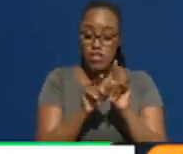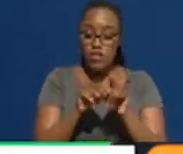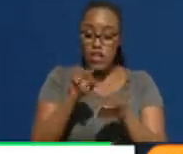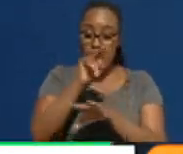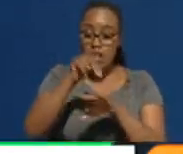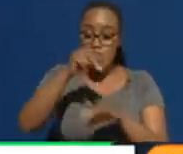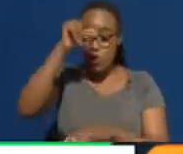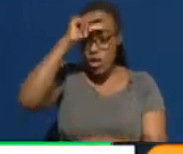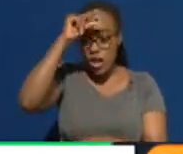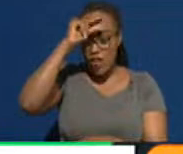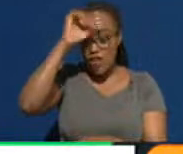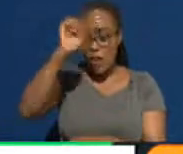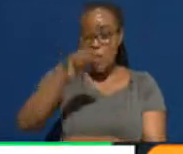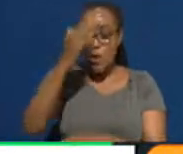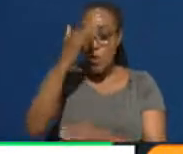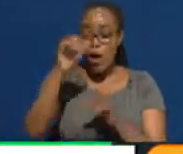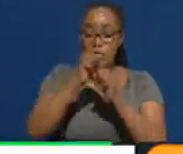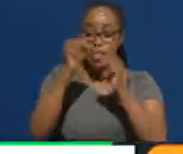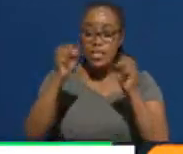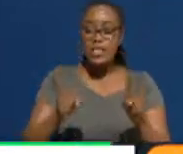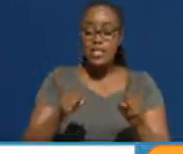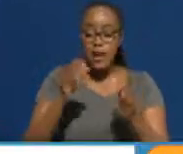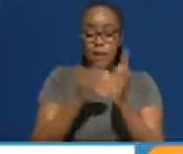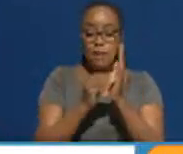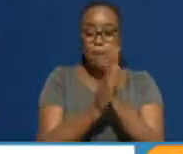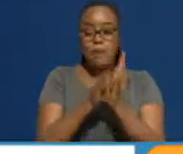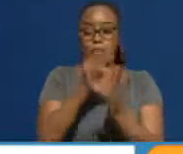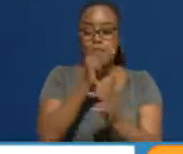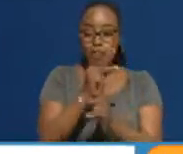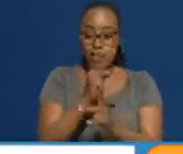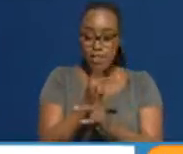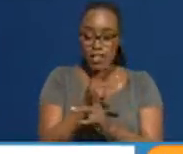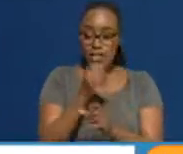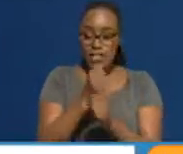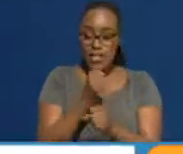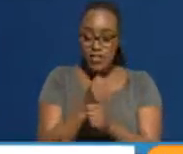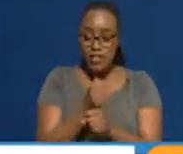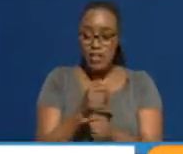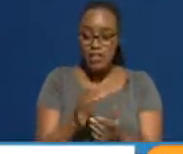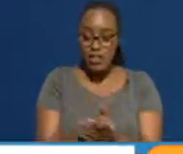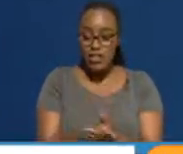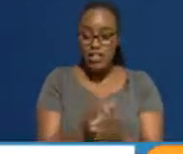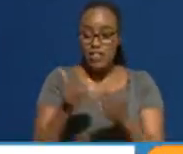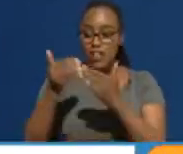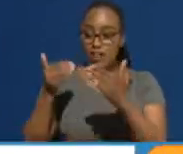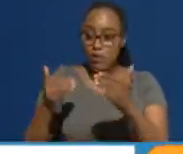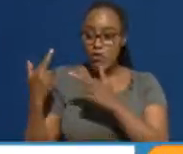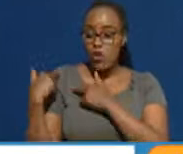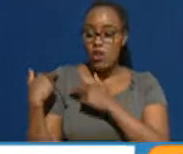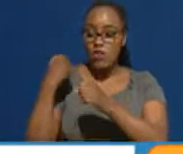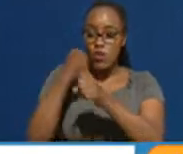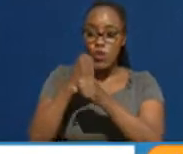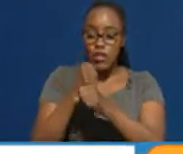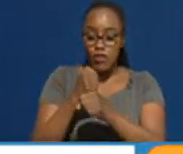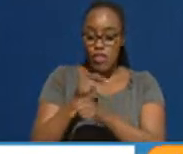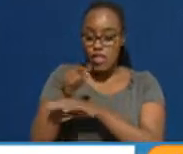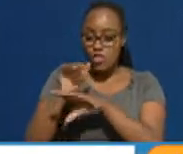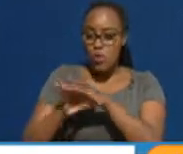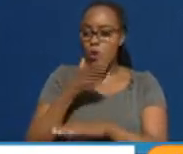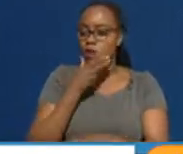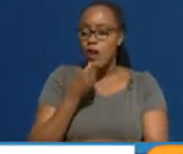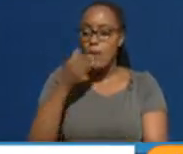government can we put these systems in place in time. Can we tell you something? Who do we blame you two in your previous roles? We did something with this good gentleman